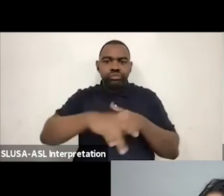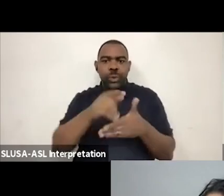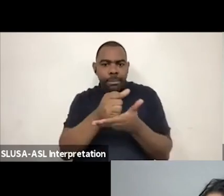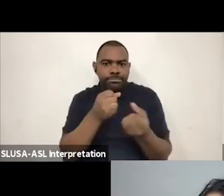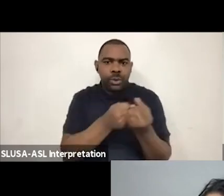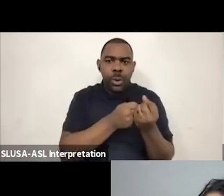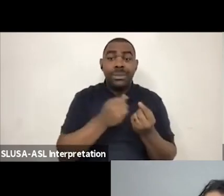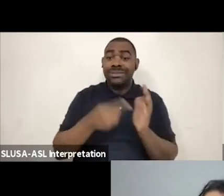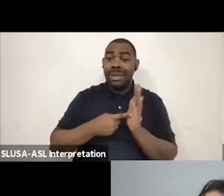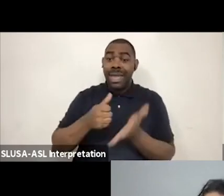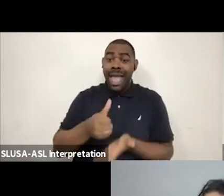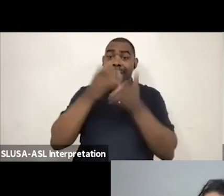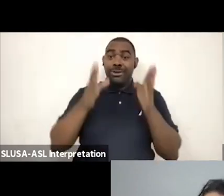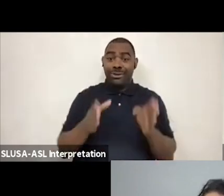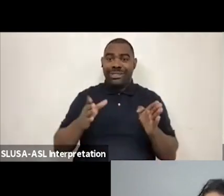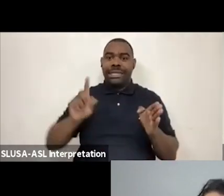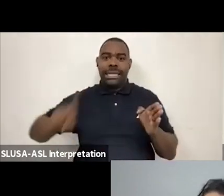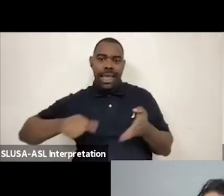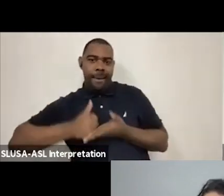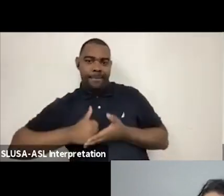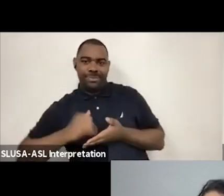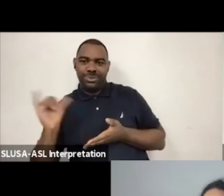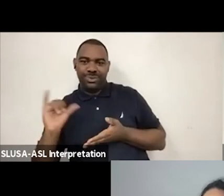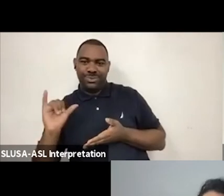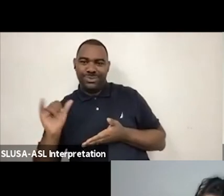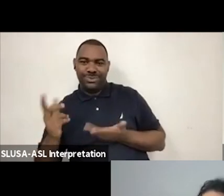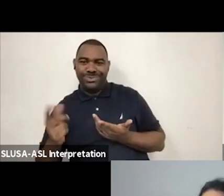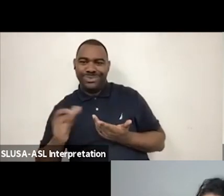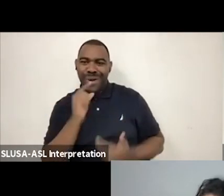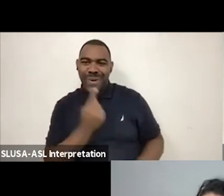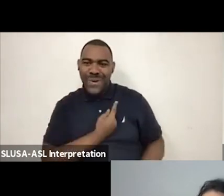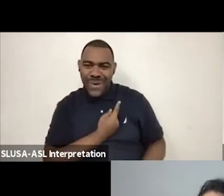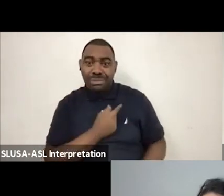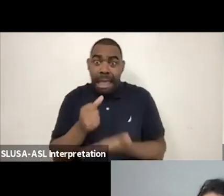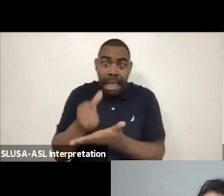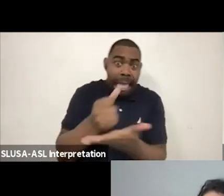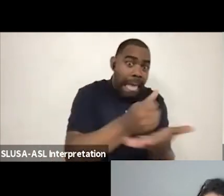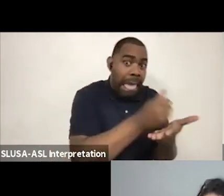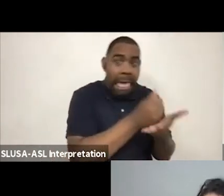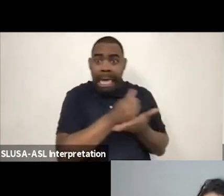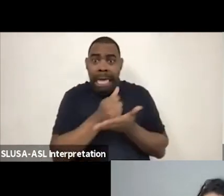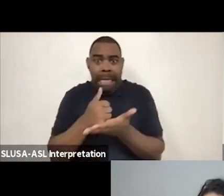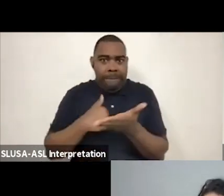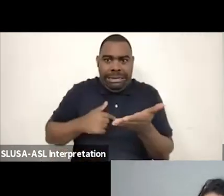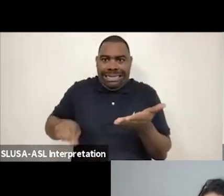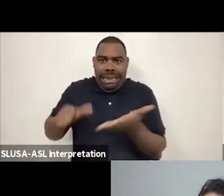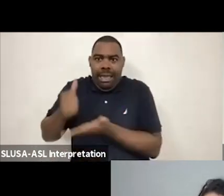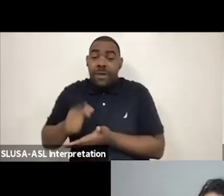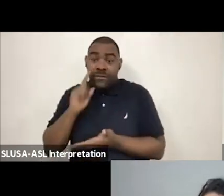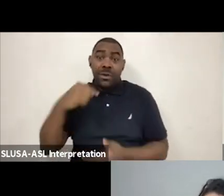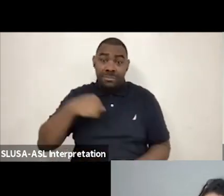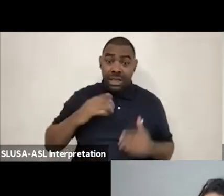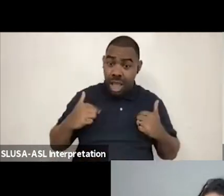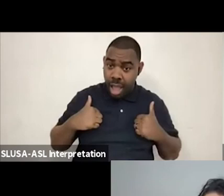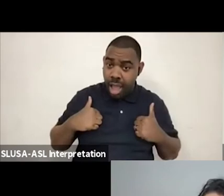to help with that. But, you know, sometimes helpers need help too. Mm-hmm. And that was a place that,